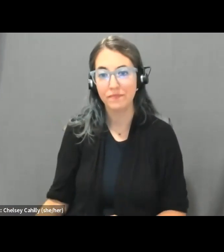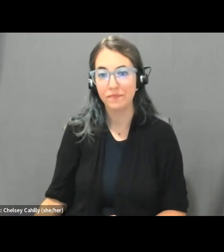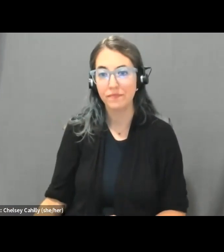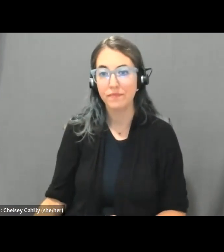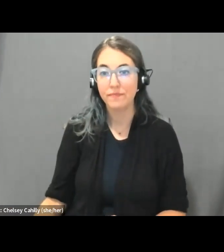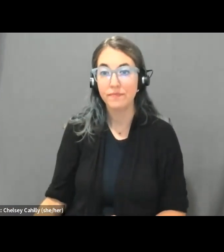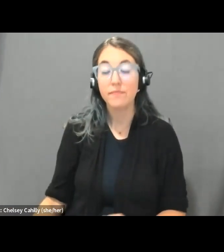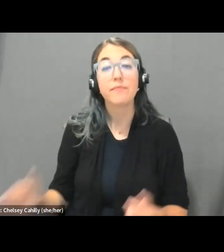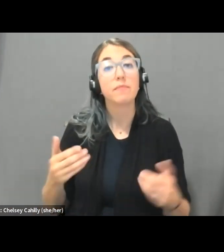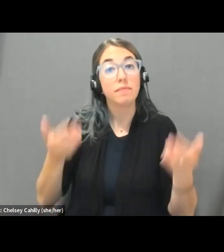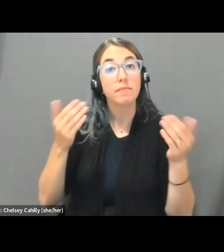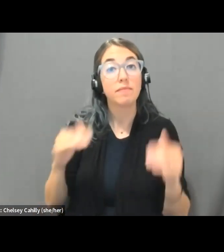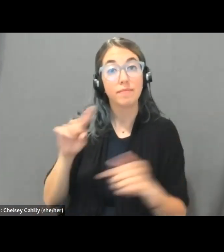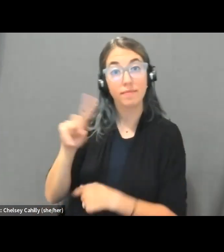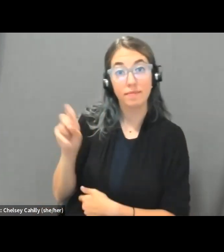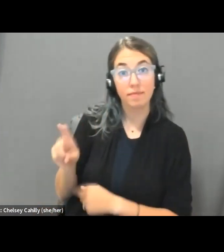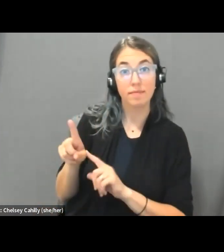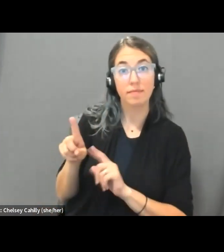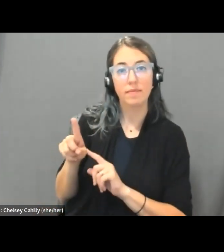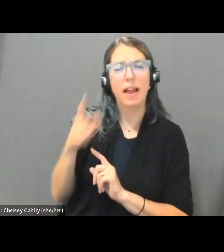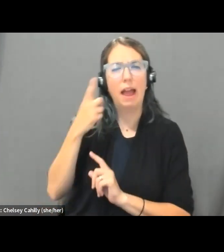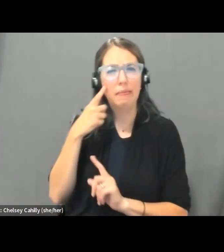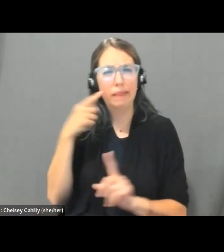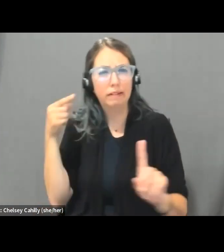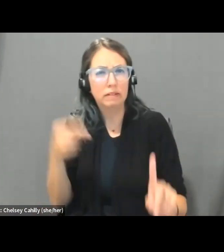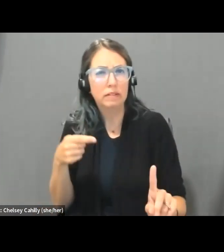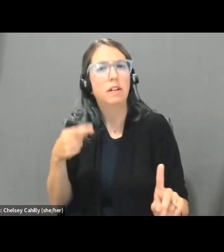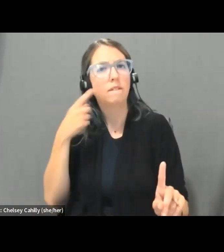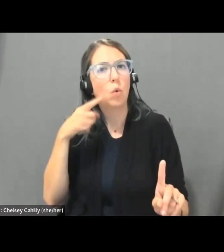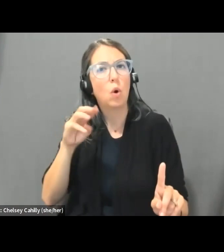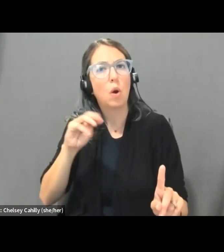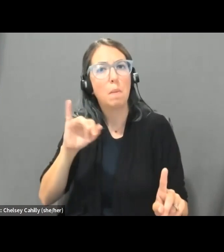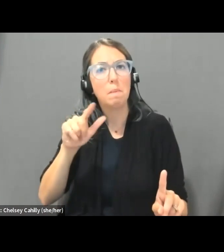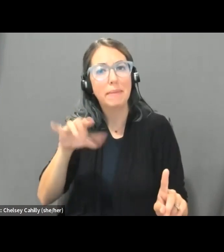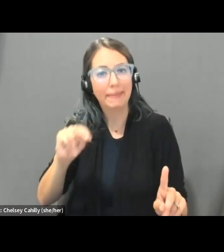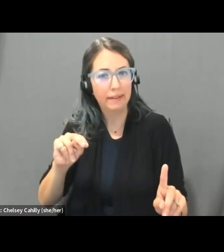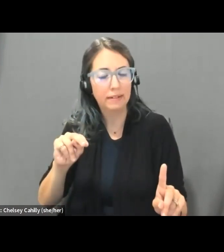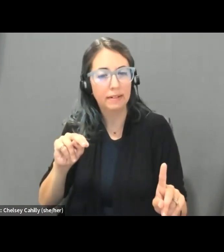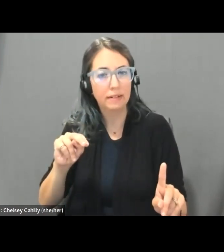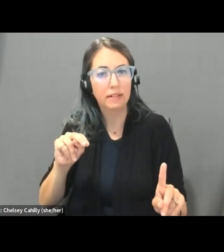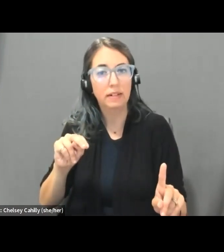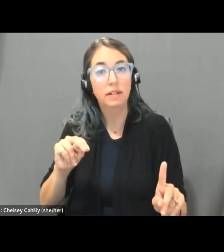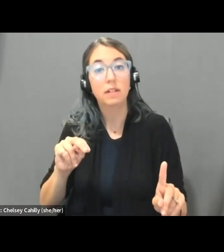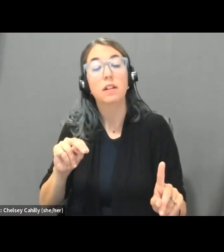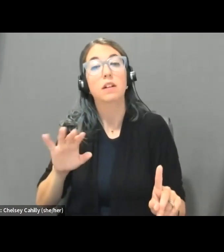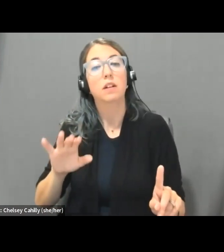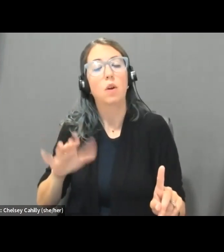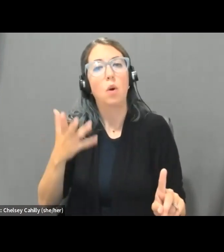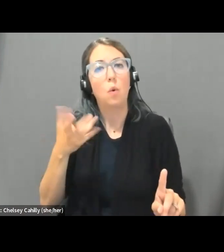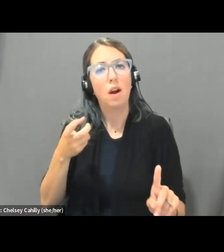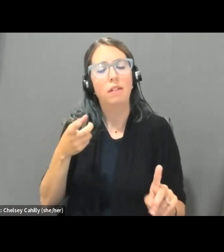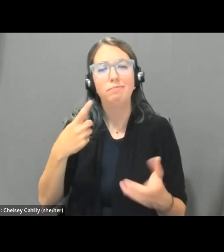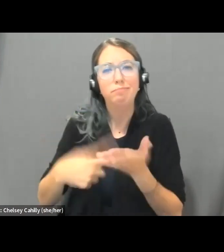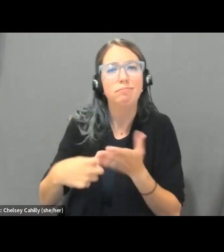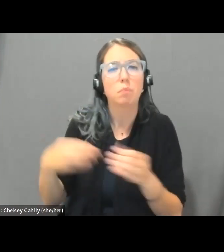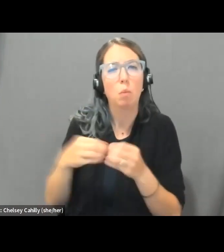probably is directed more at Millen, asking if Millen can speak more to small data